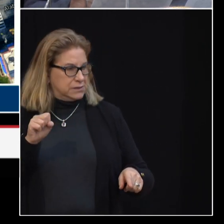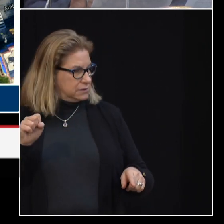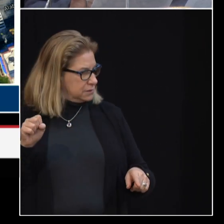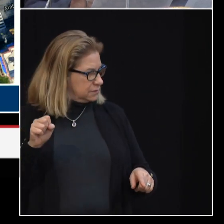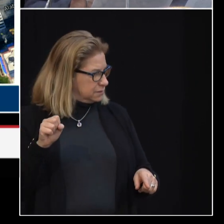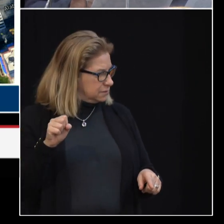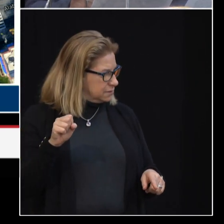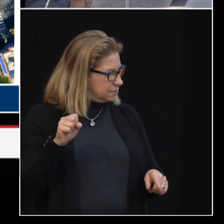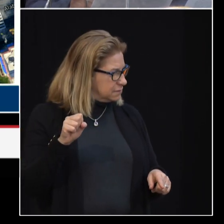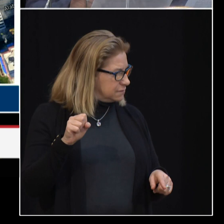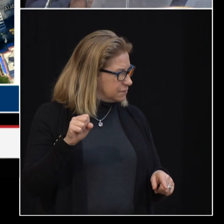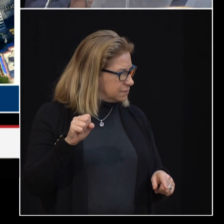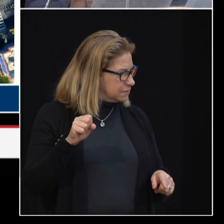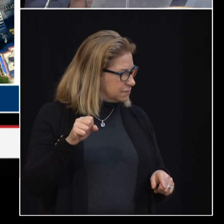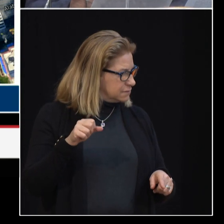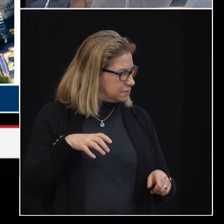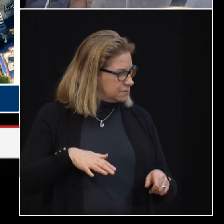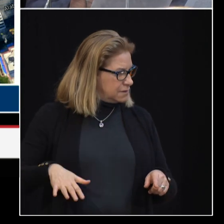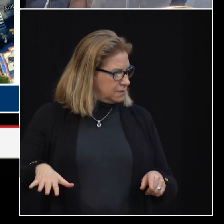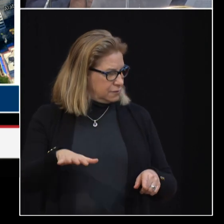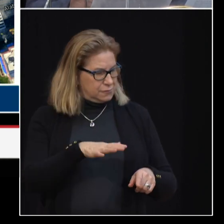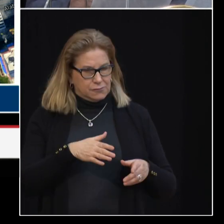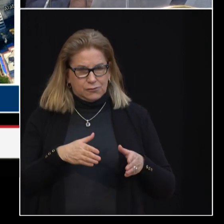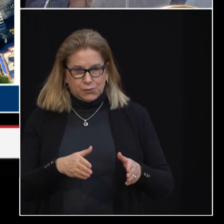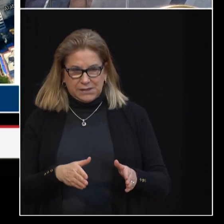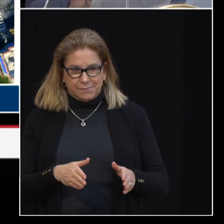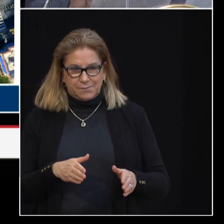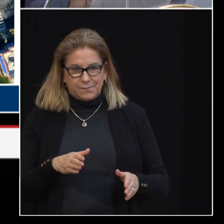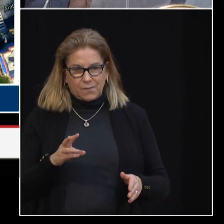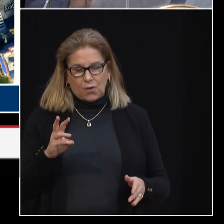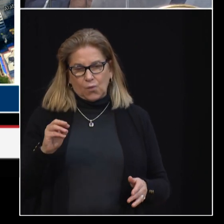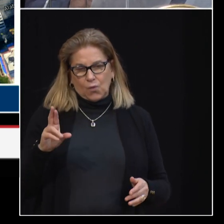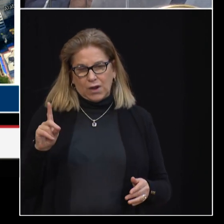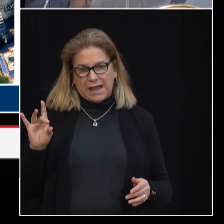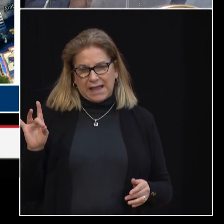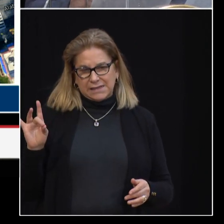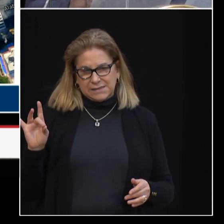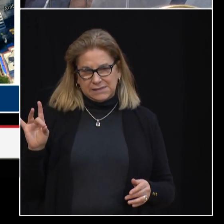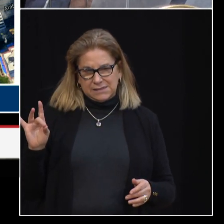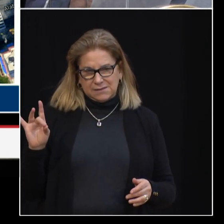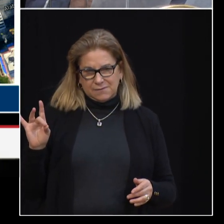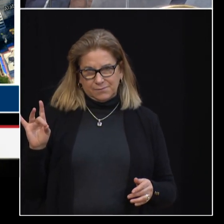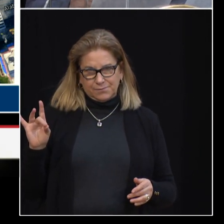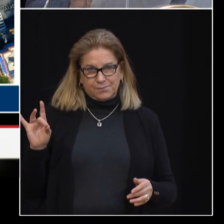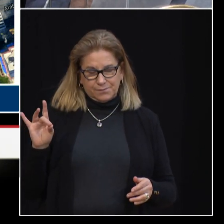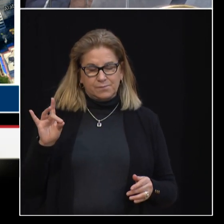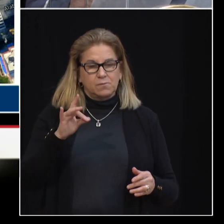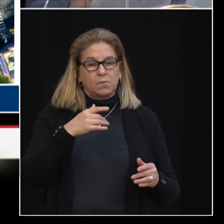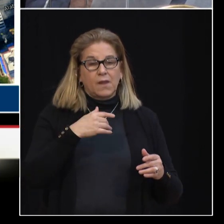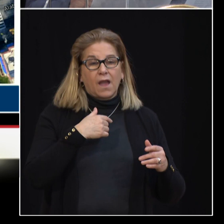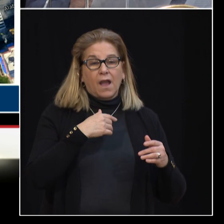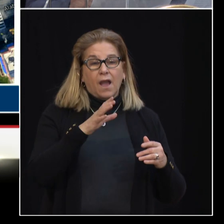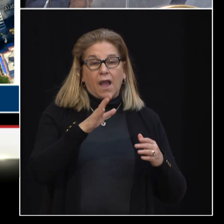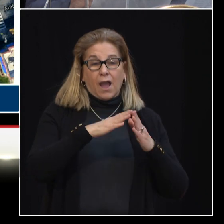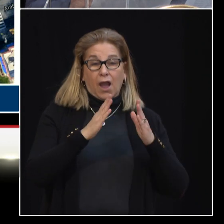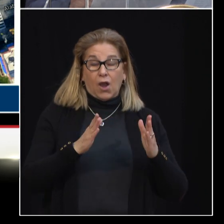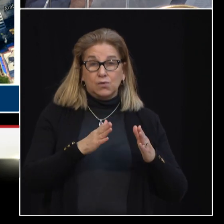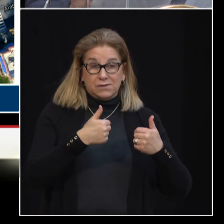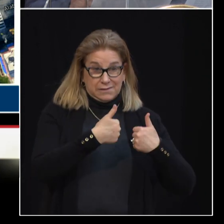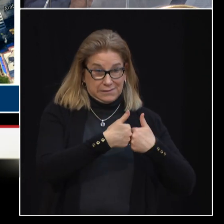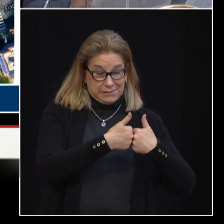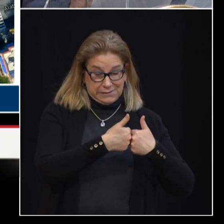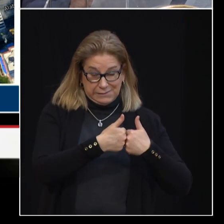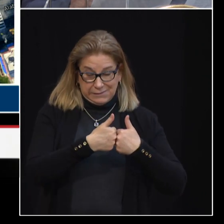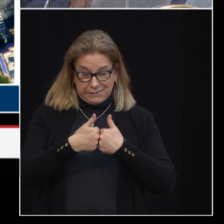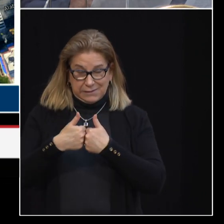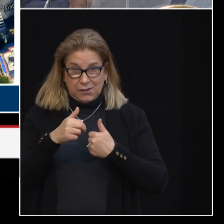moderate density development, including detached dwellings and row houses. This site is a 5-minute walk from Congress Heights